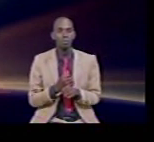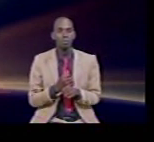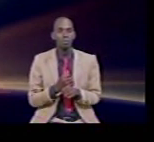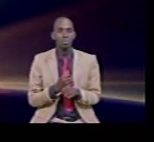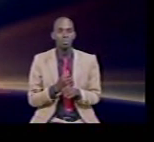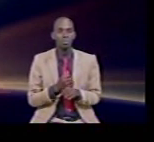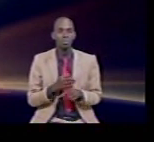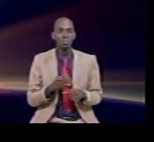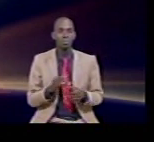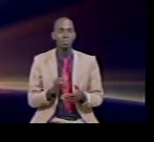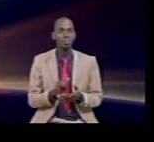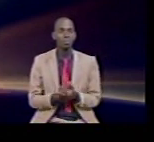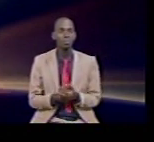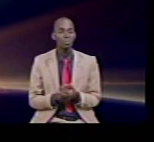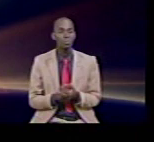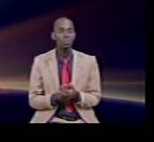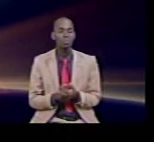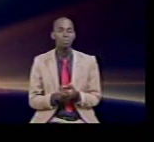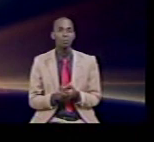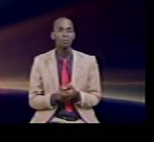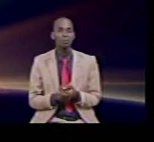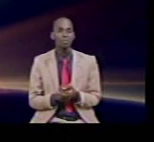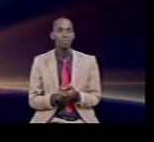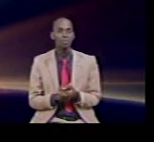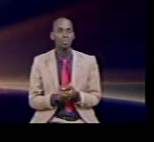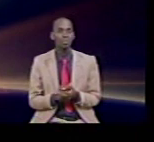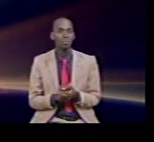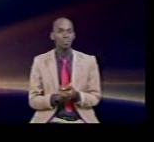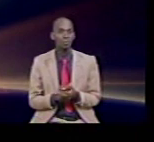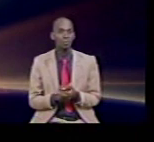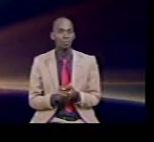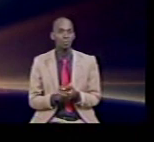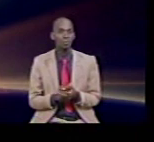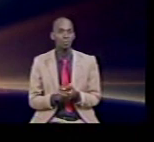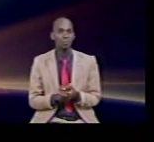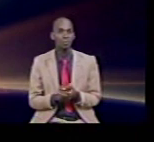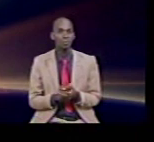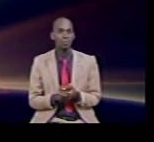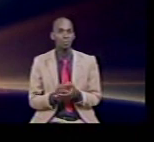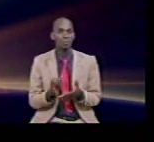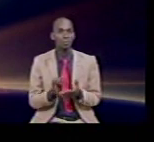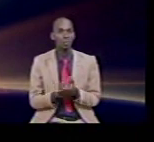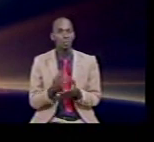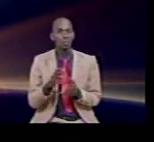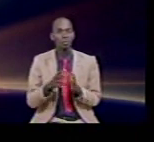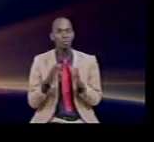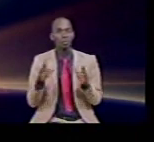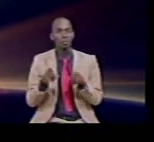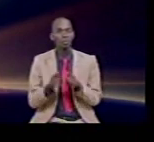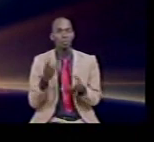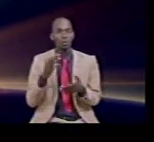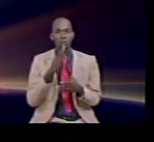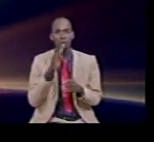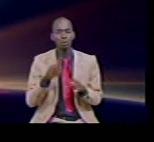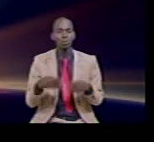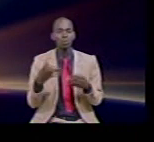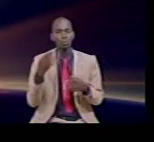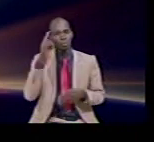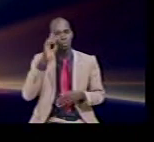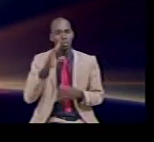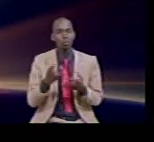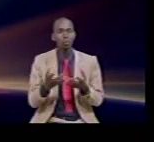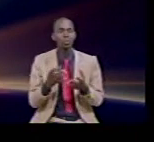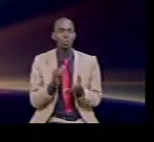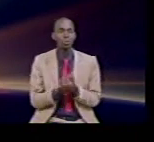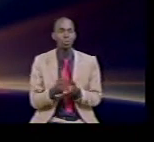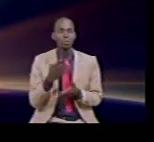this time your abundance may be a supply for their want, that their abundance also may be a supply for your want, that there